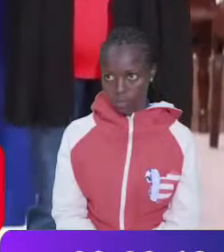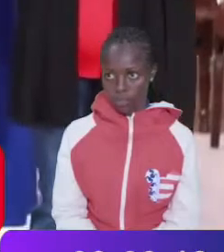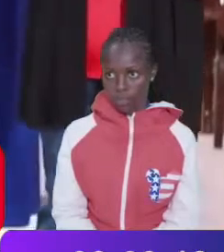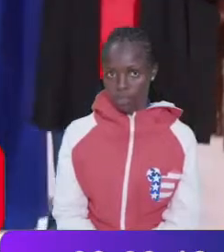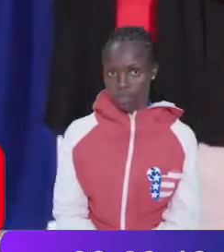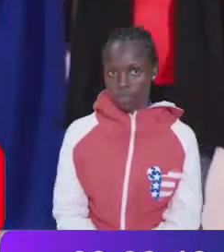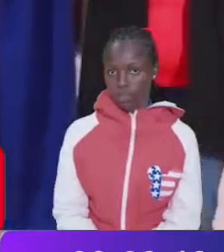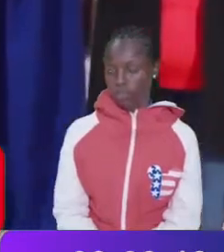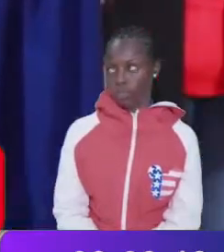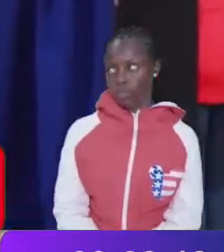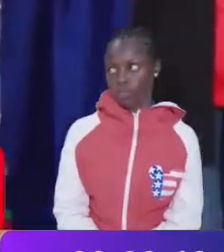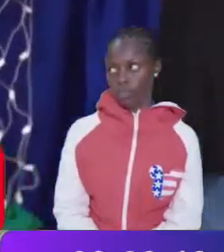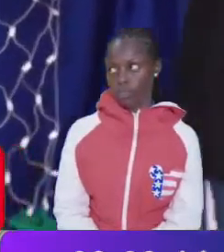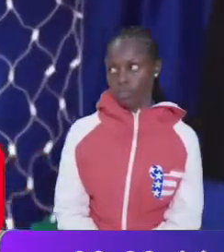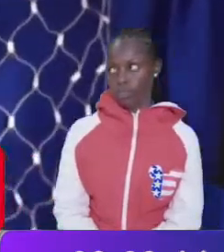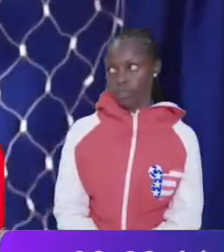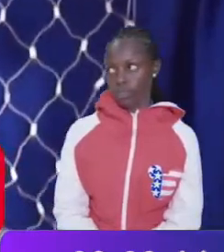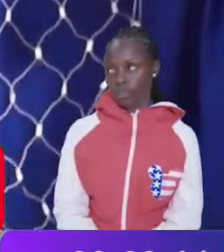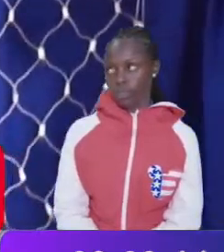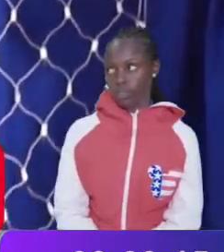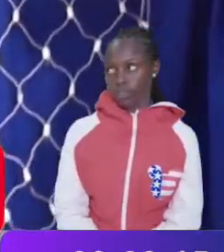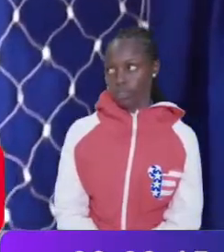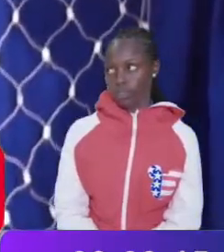Hallelujah. We